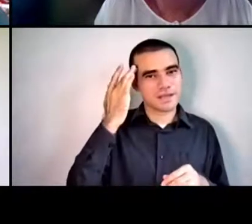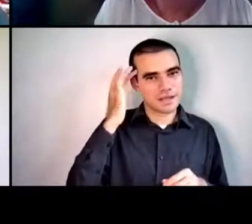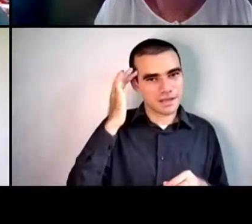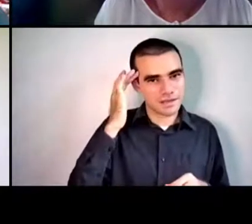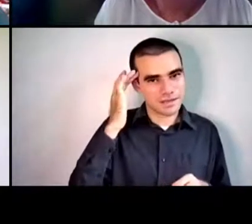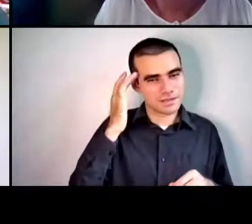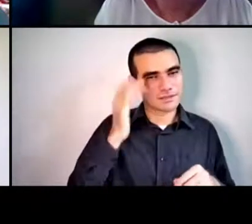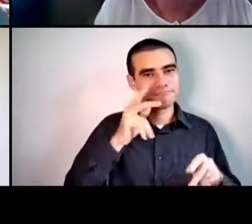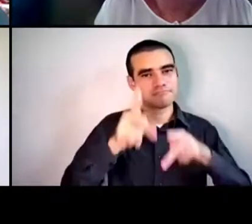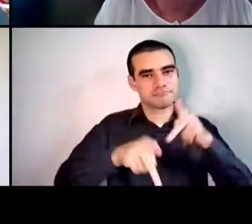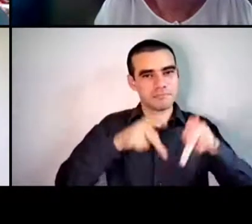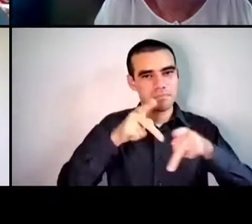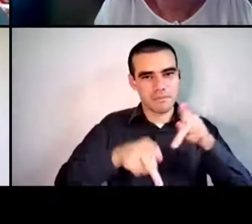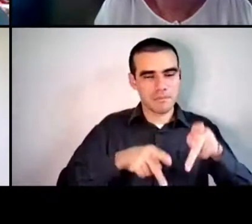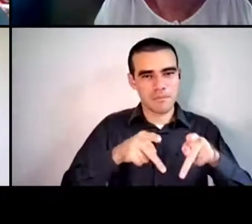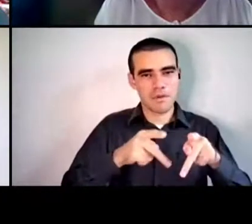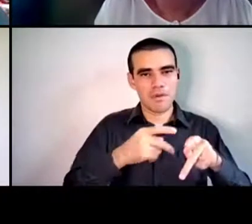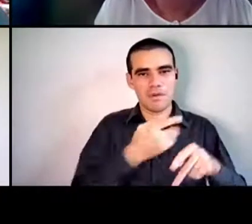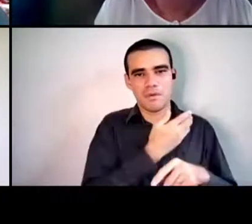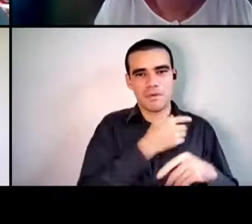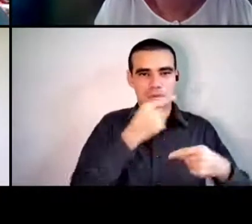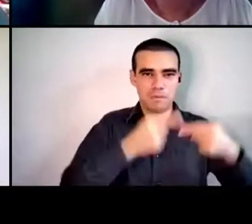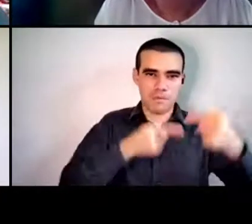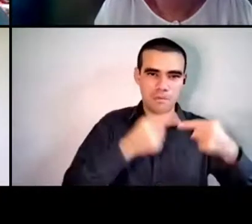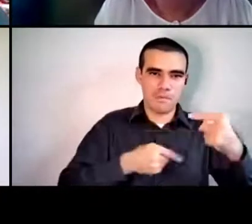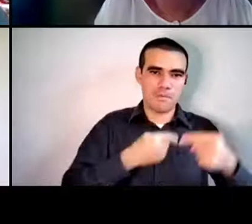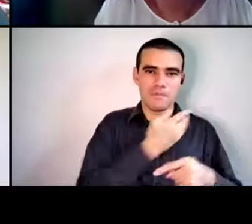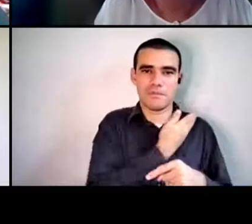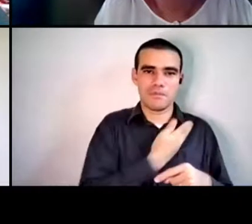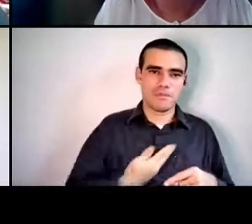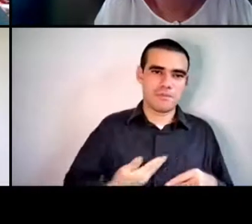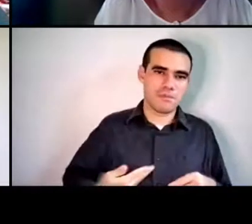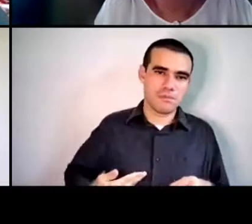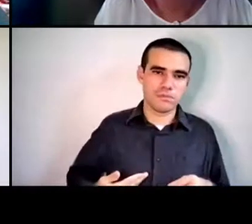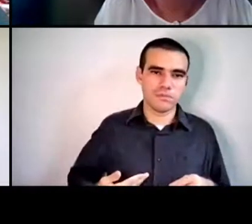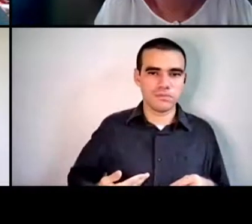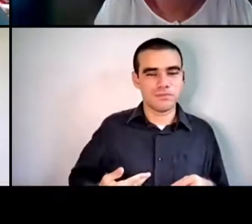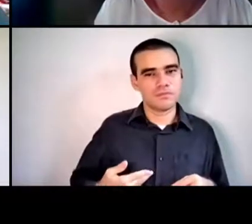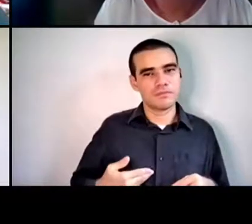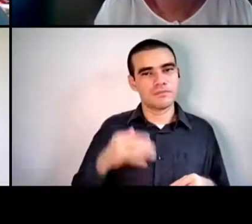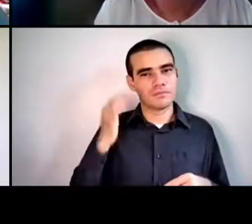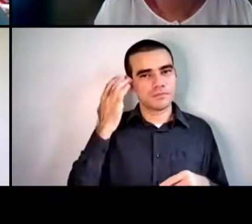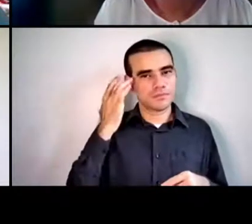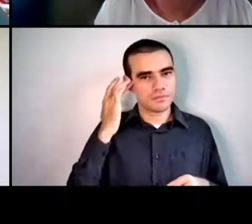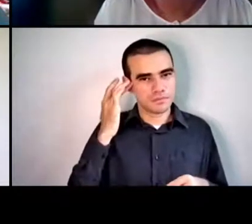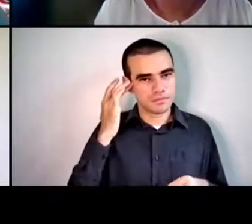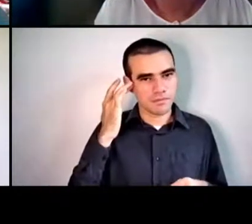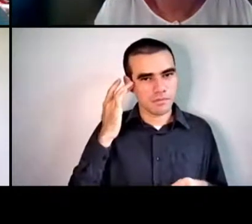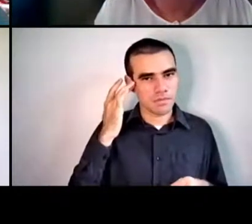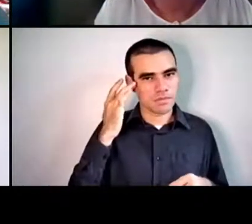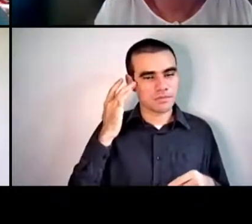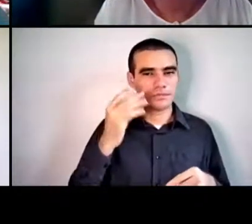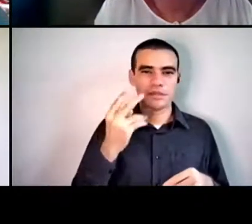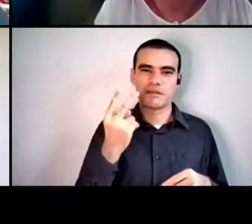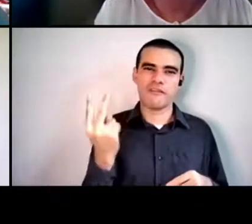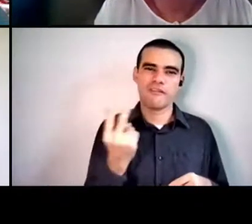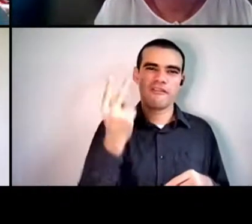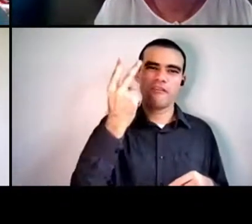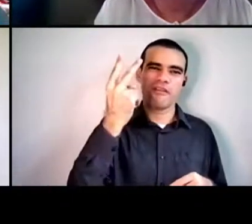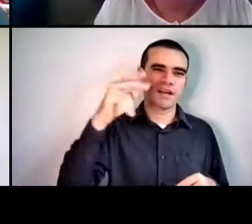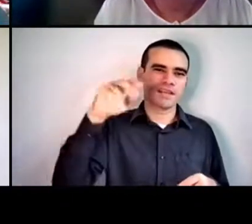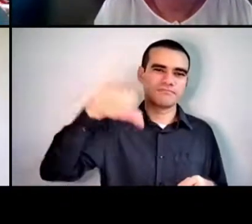universities. I think this is a government policy there is